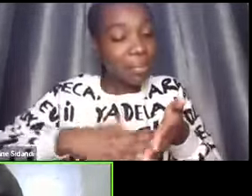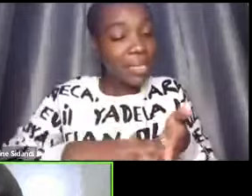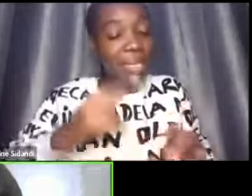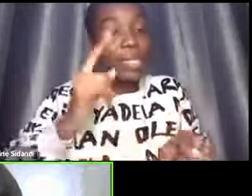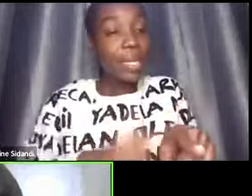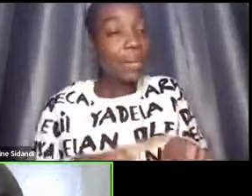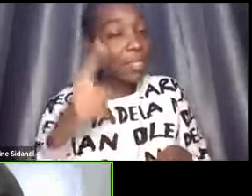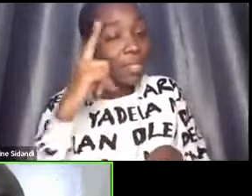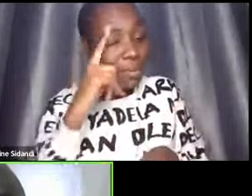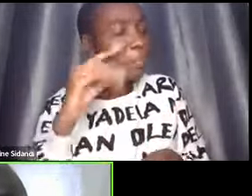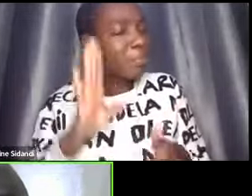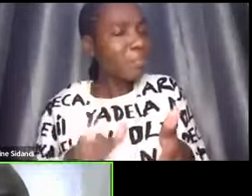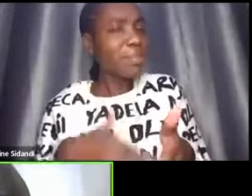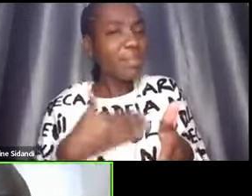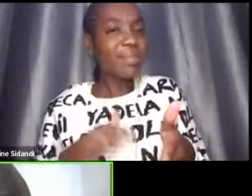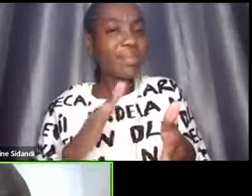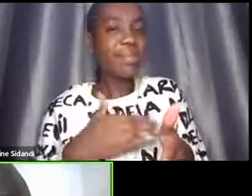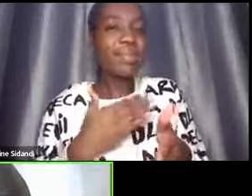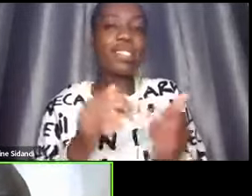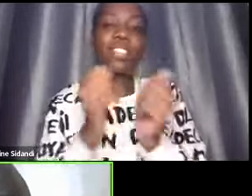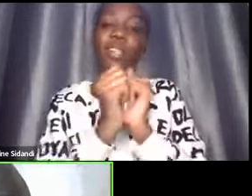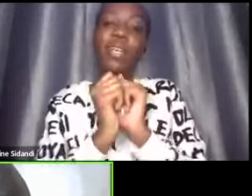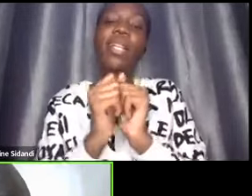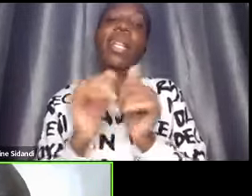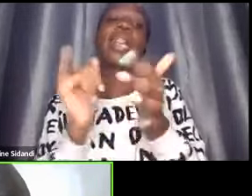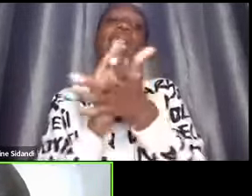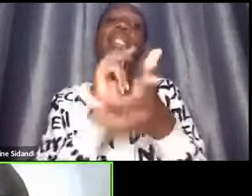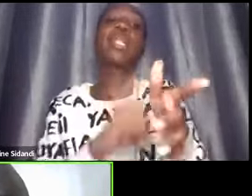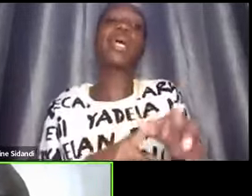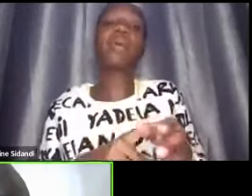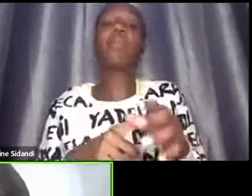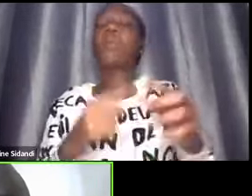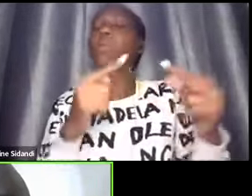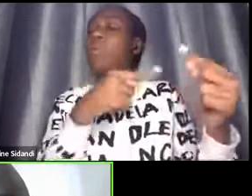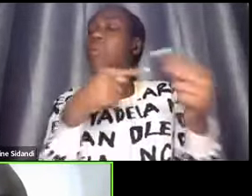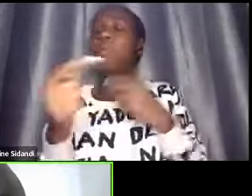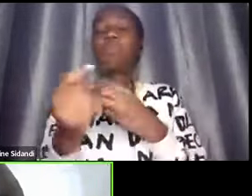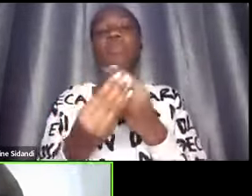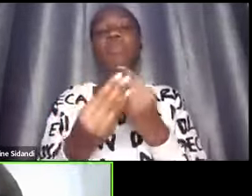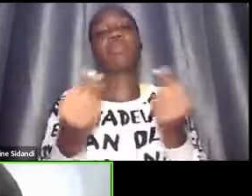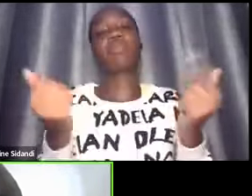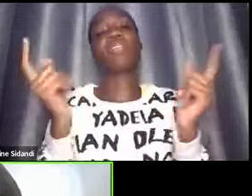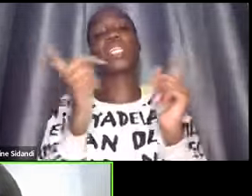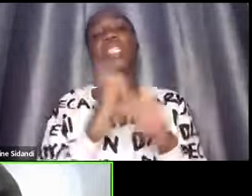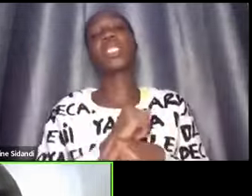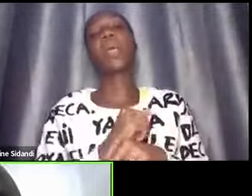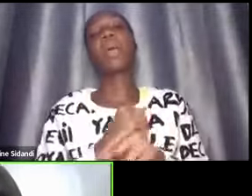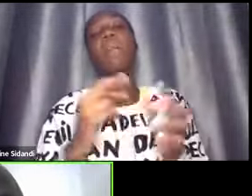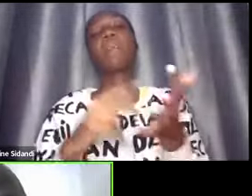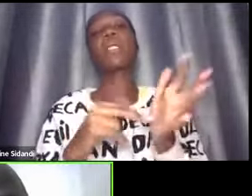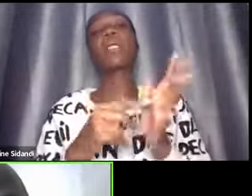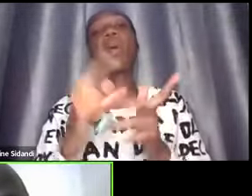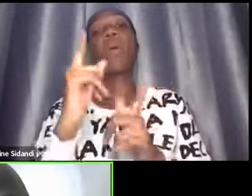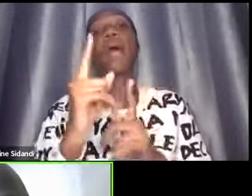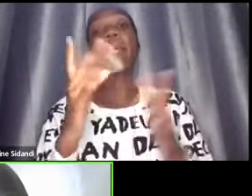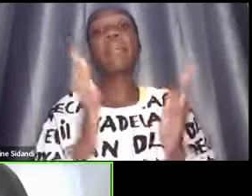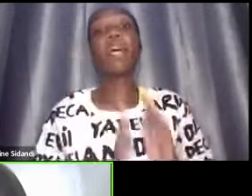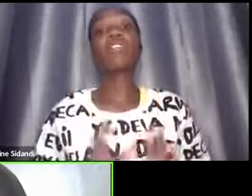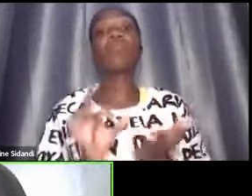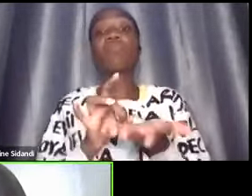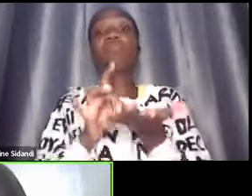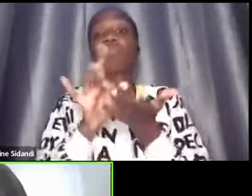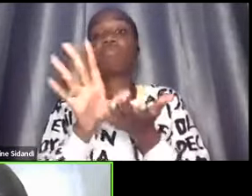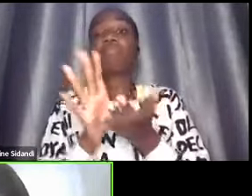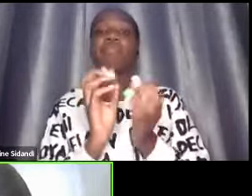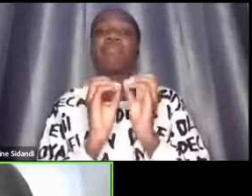man. The conflict was resolved. The landlord did not kick any one of the parties out. What did he do?